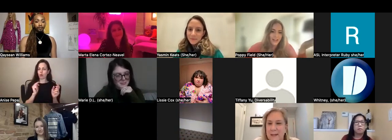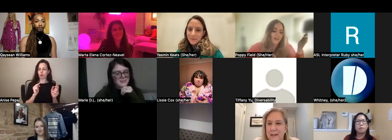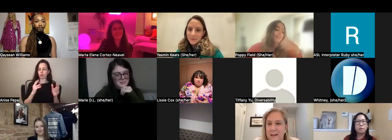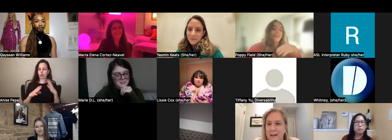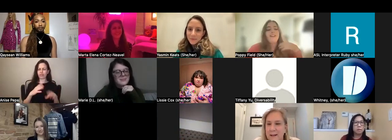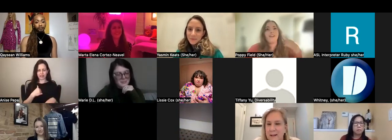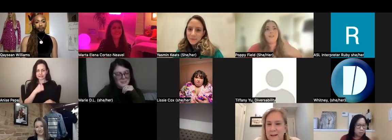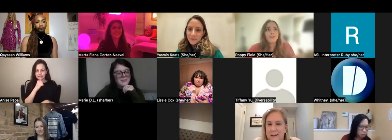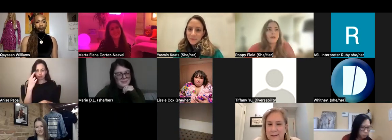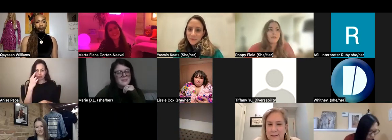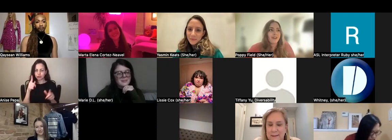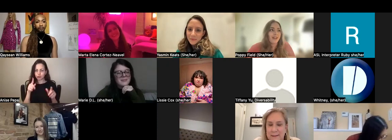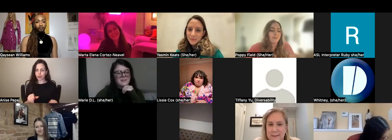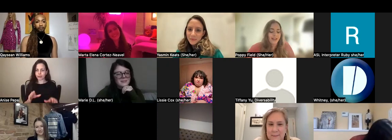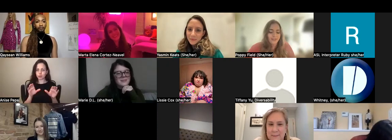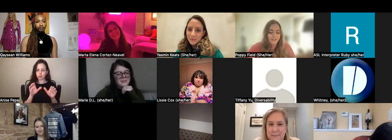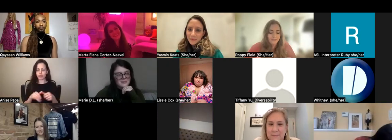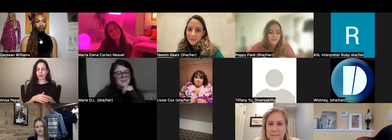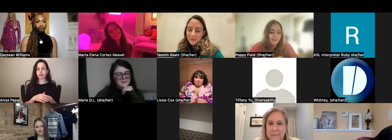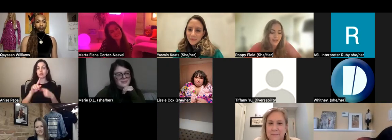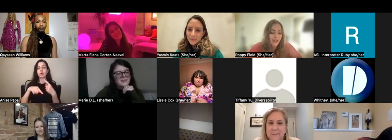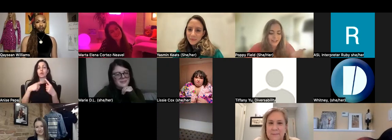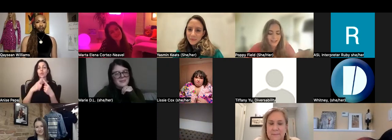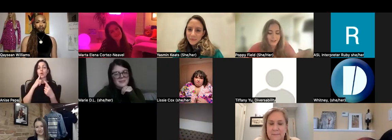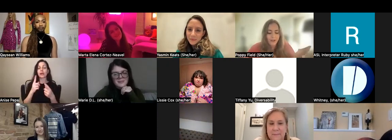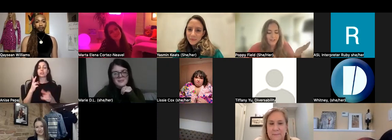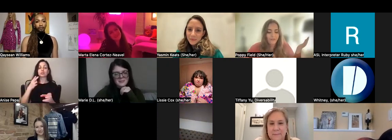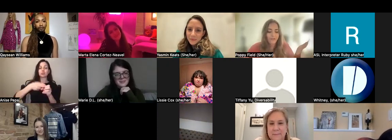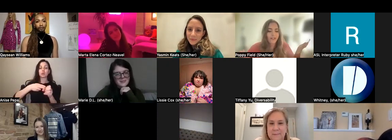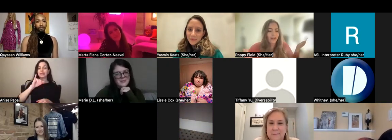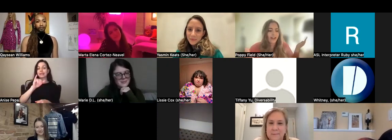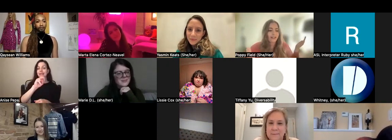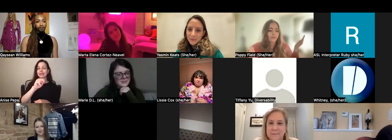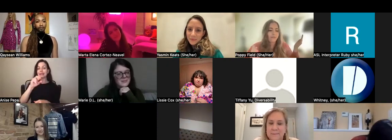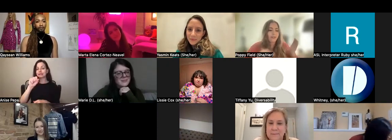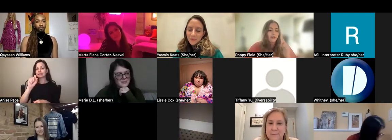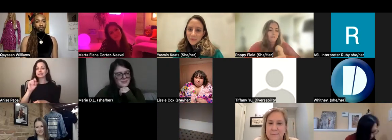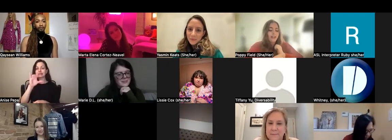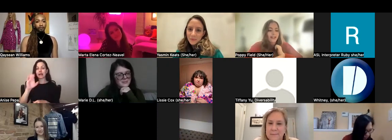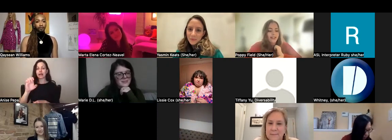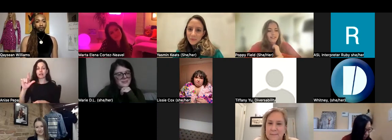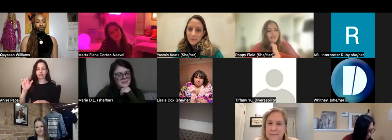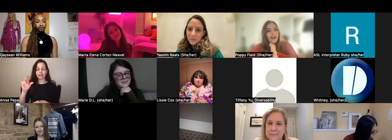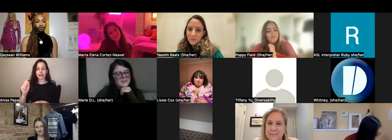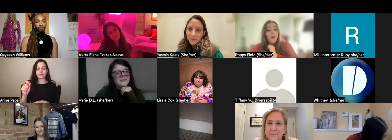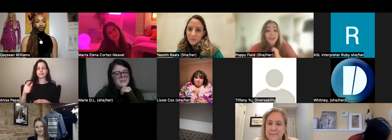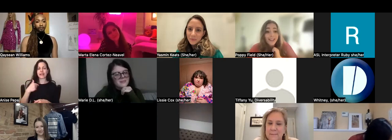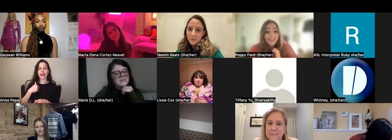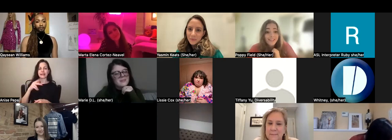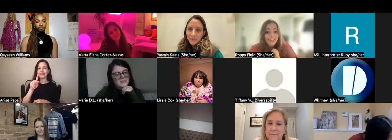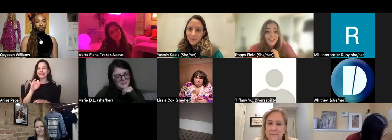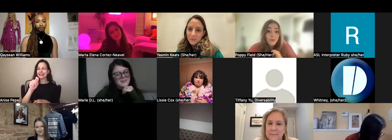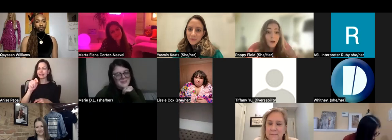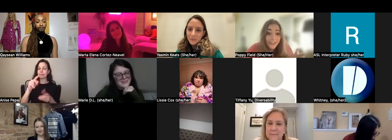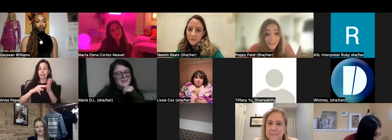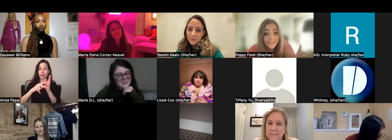long time. And when I joined Open Style Lab, they had this amazing hack kit where you can add like plackets and